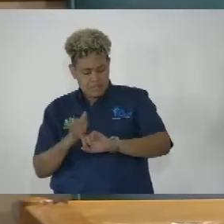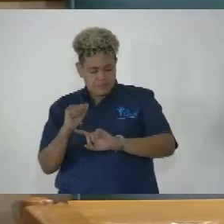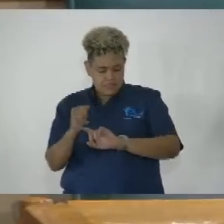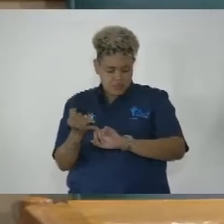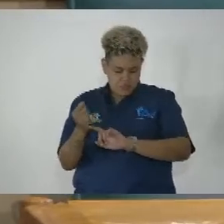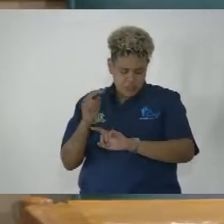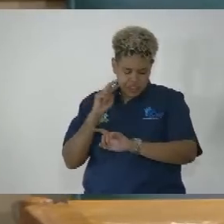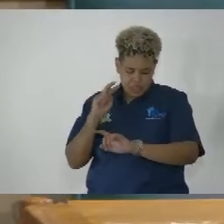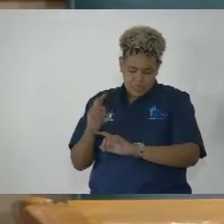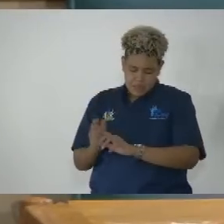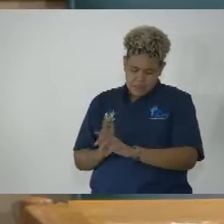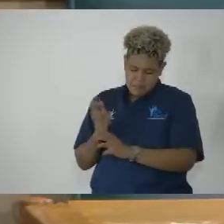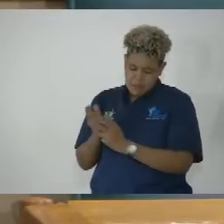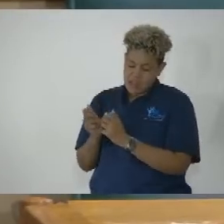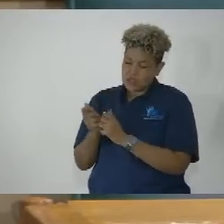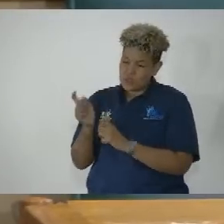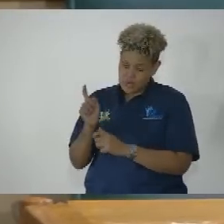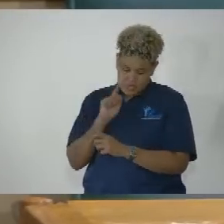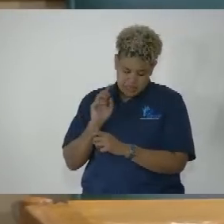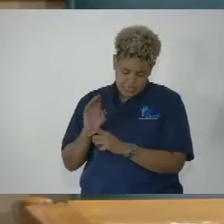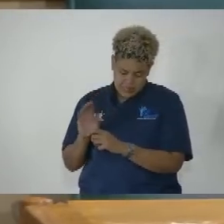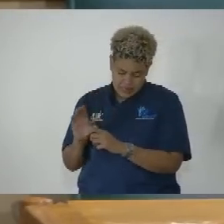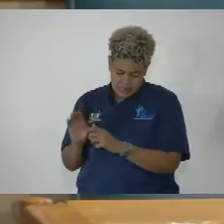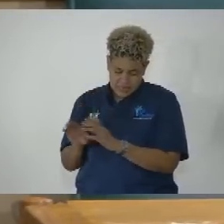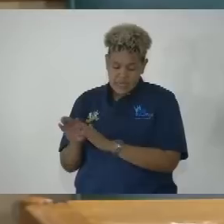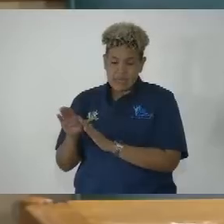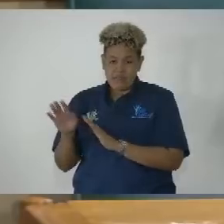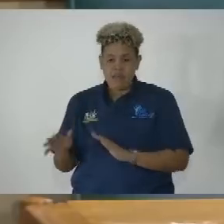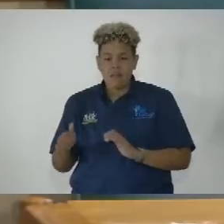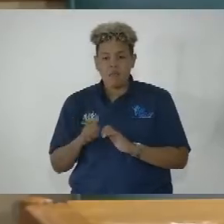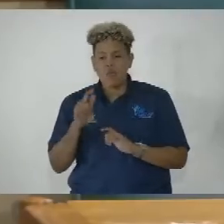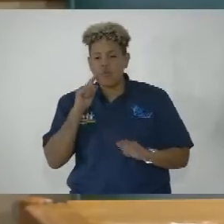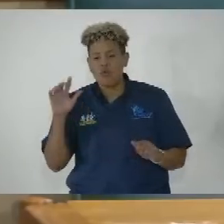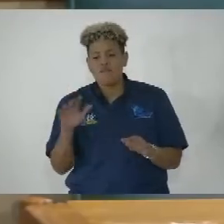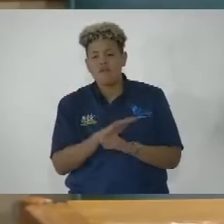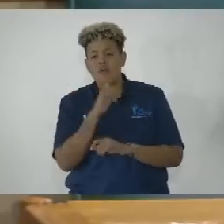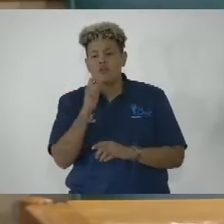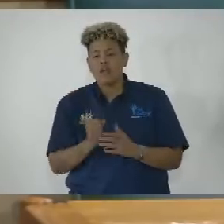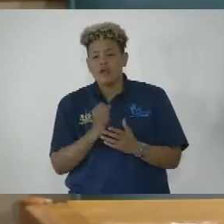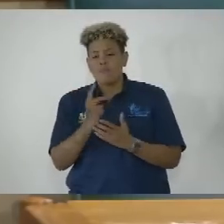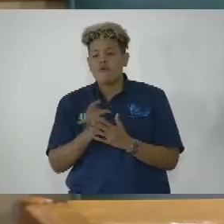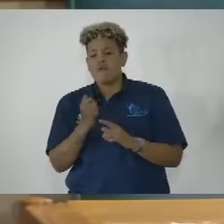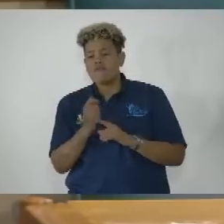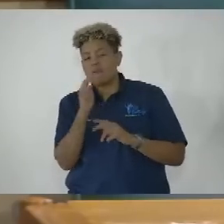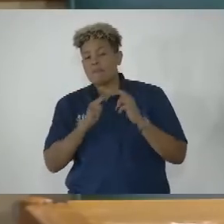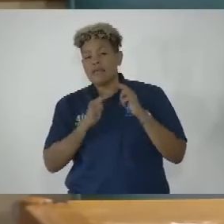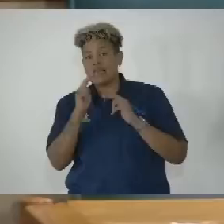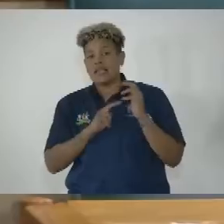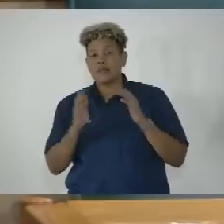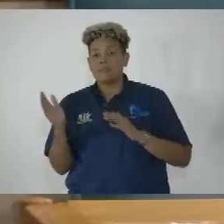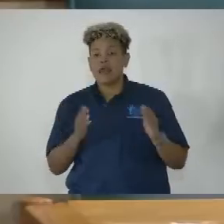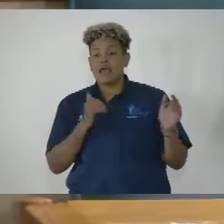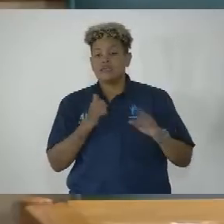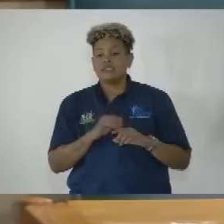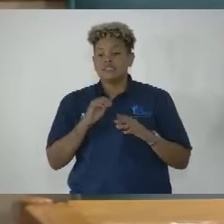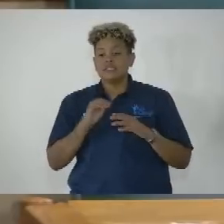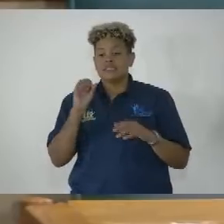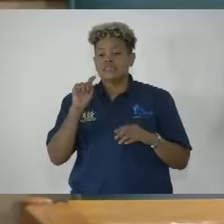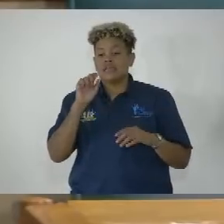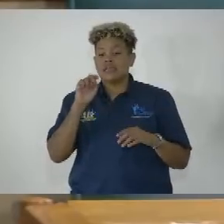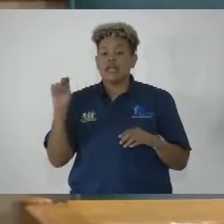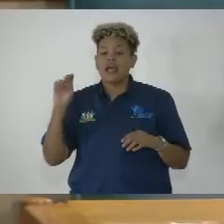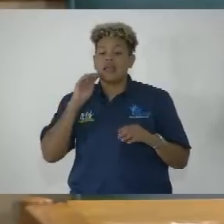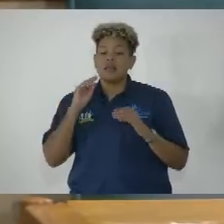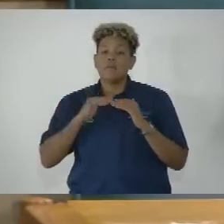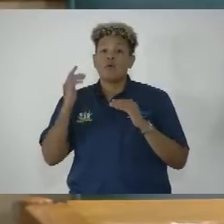situation where developers with fully approved building plans, this is in St. Anne, more